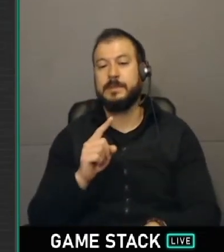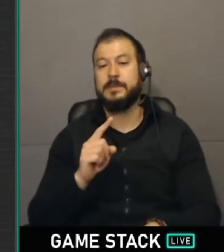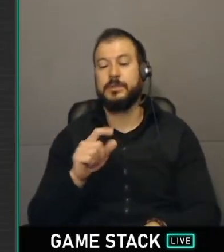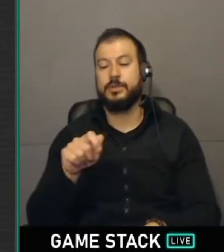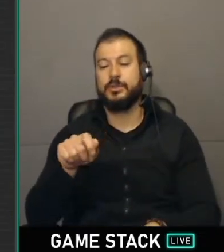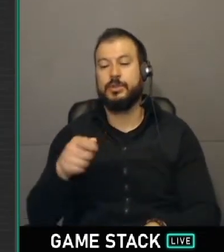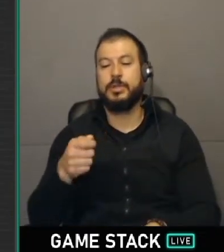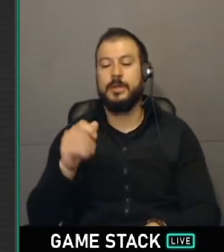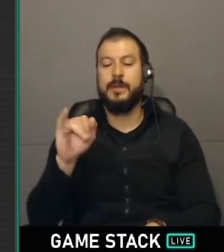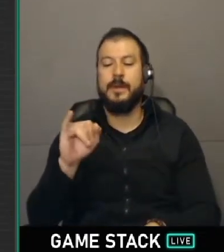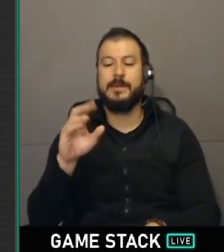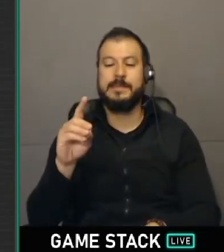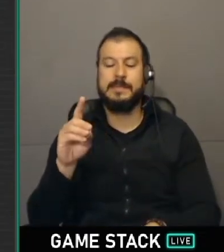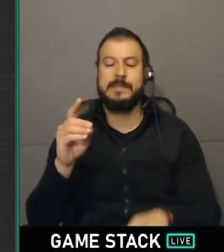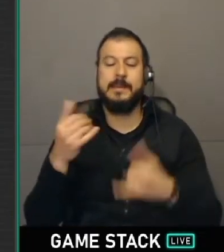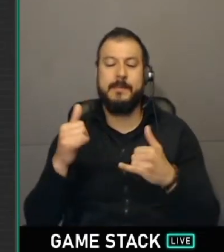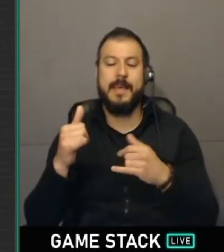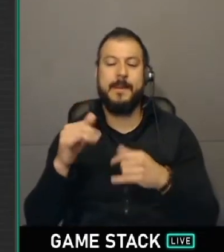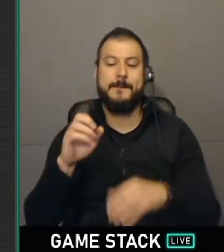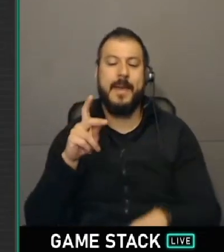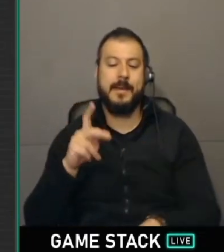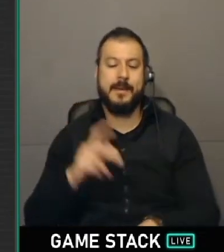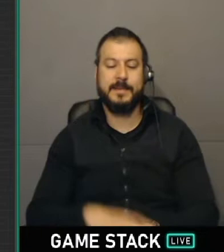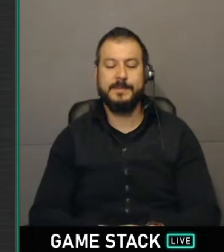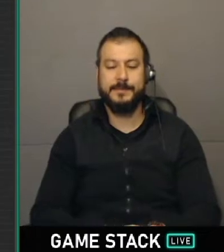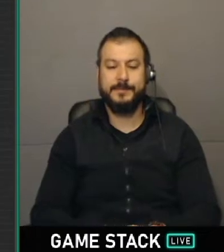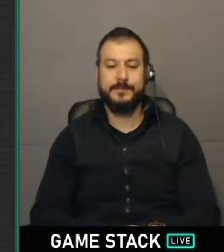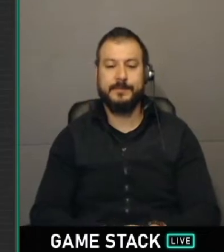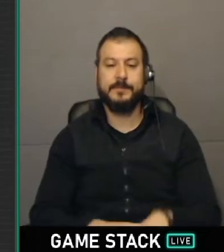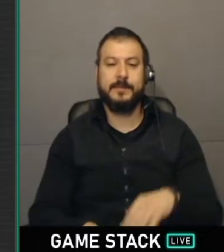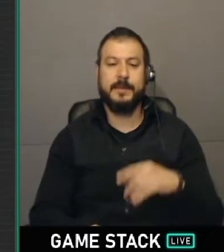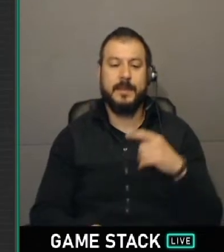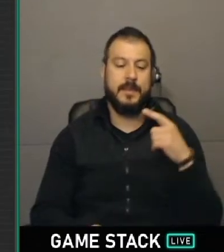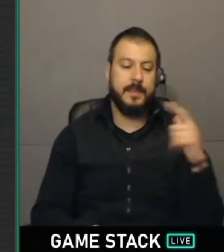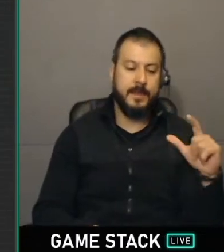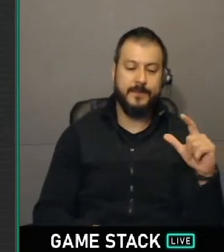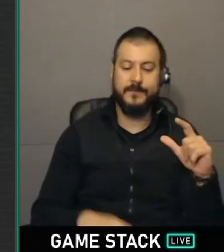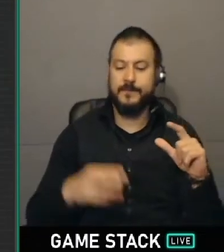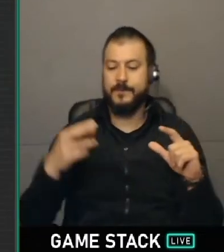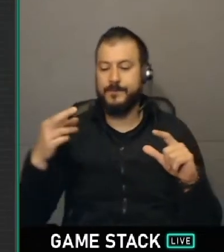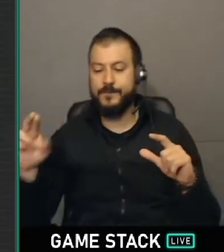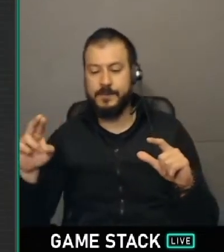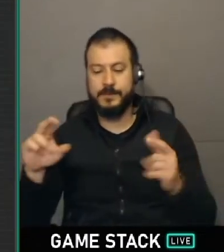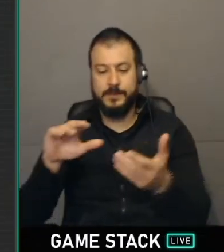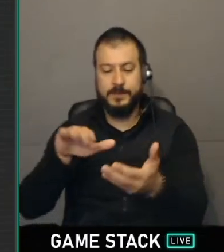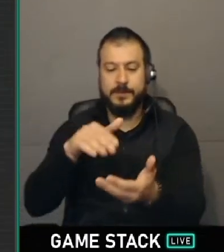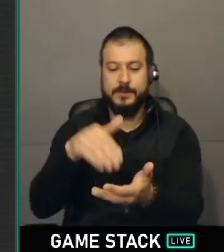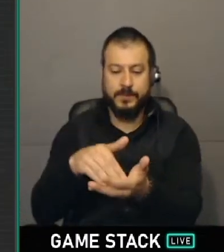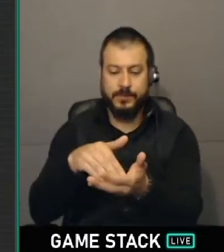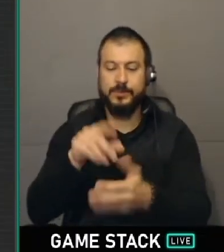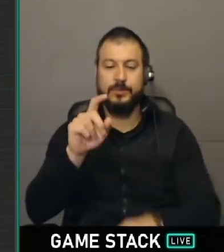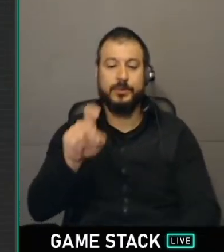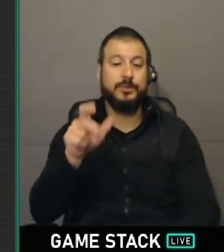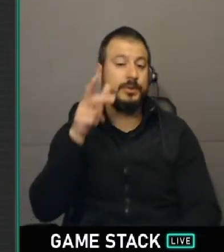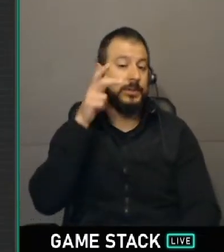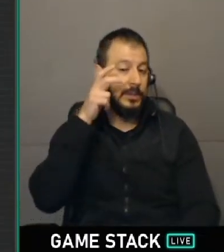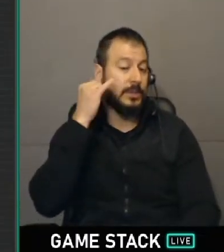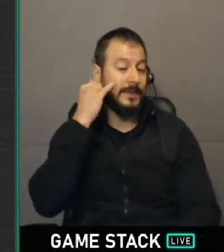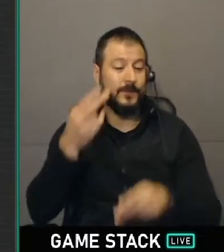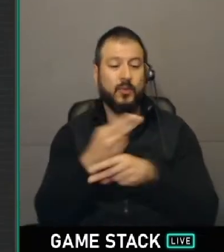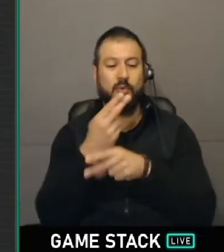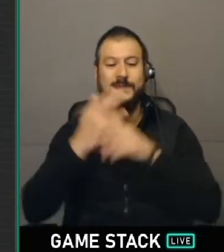ID playback, left, right, center. And what you should hear if you're listening over